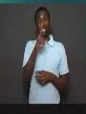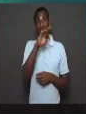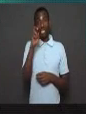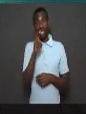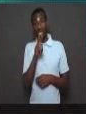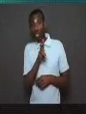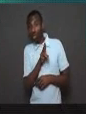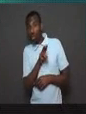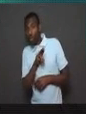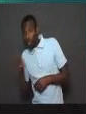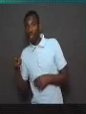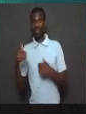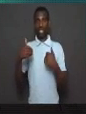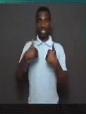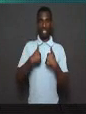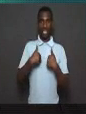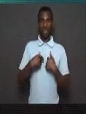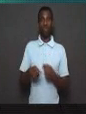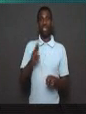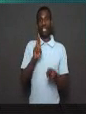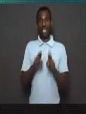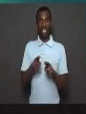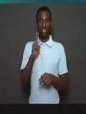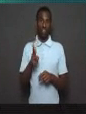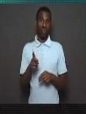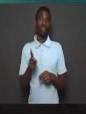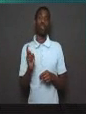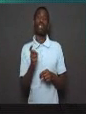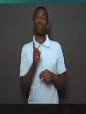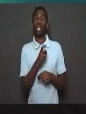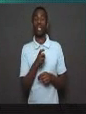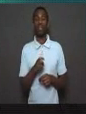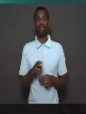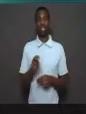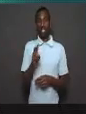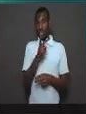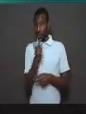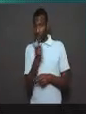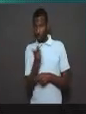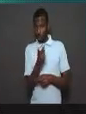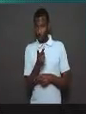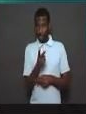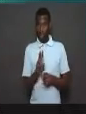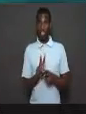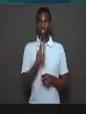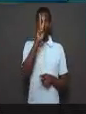dimensions, the relative velocity will be the vector sum.